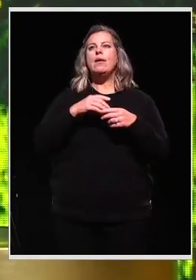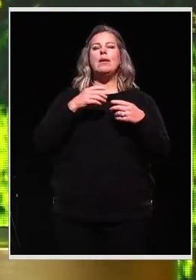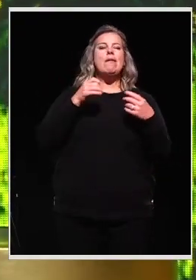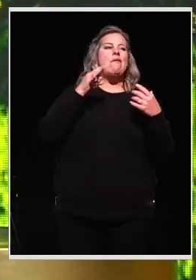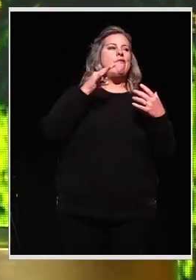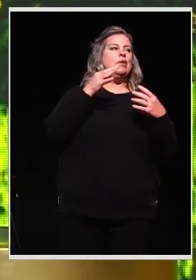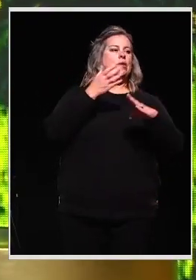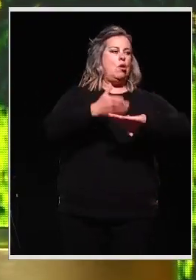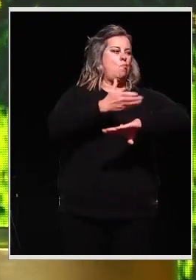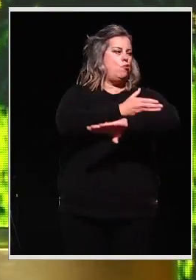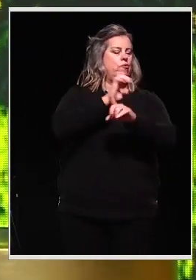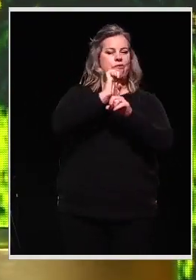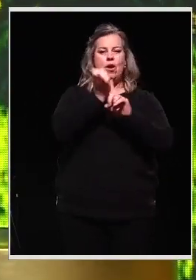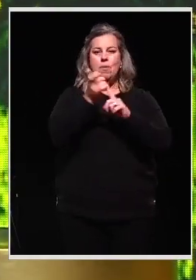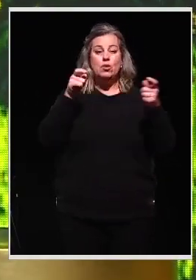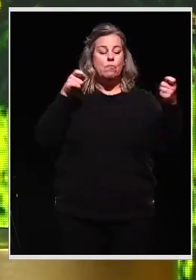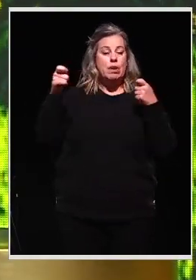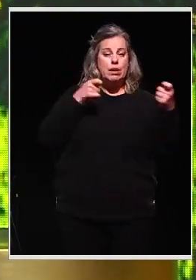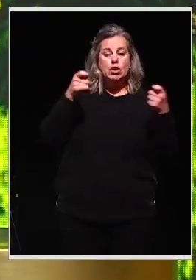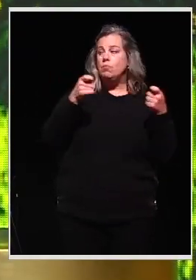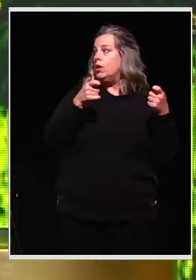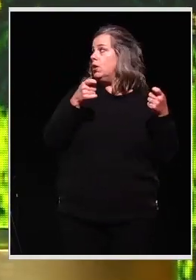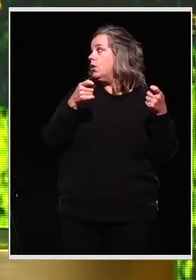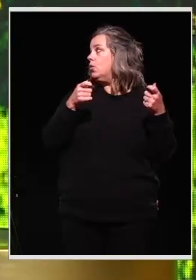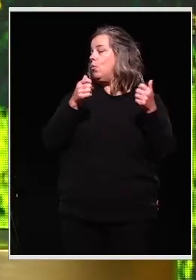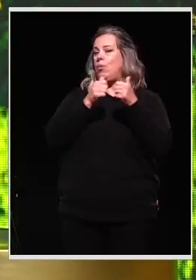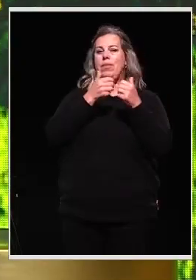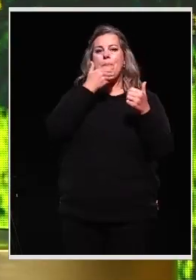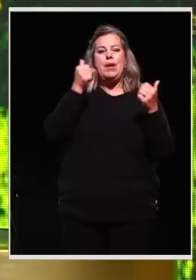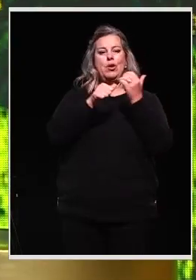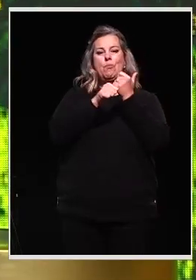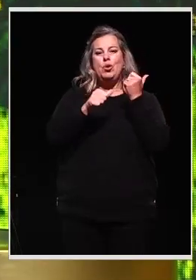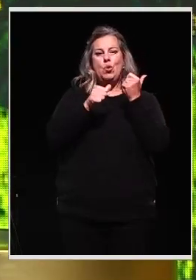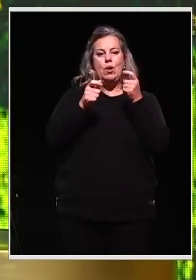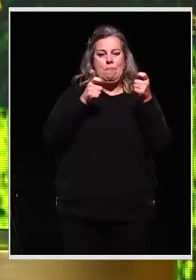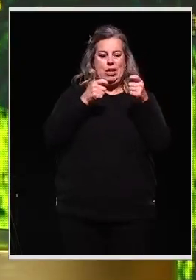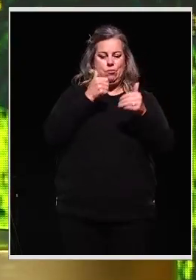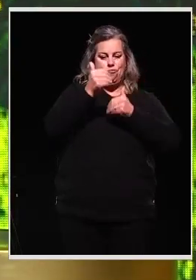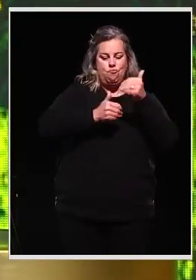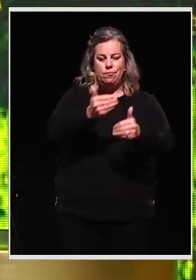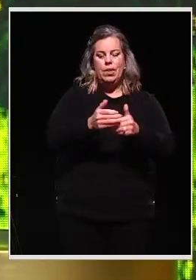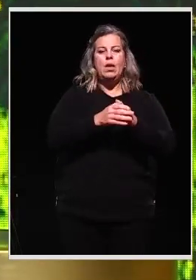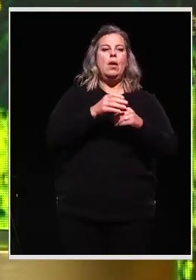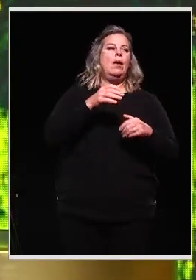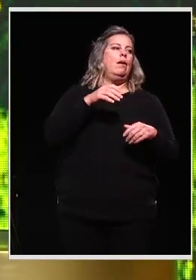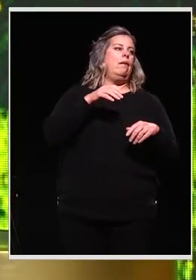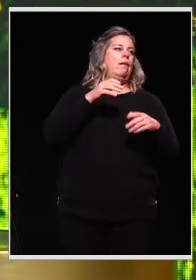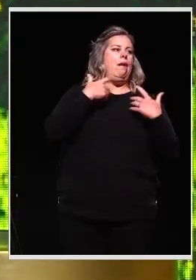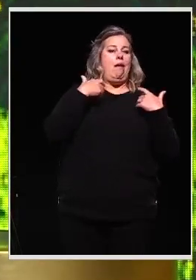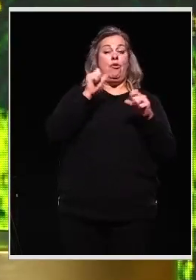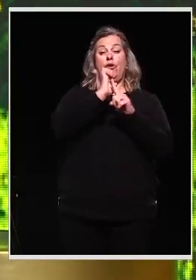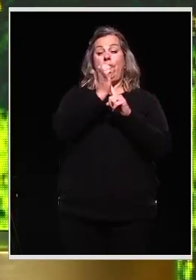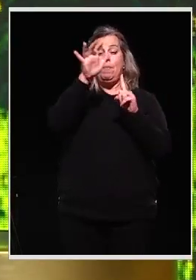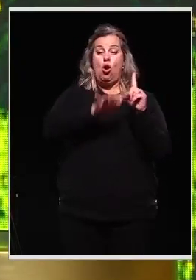it's improved environmental management from a better manure management practice, a healthier environment around your farm, whether it's sort